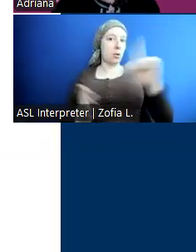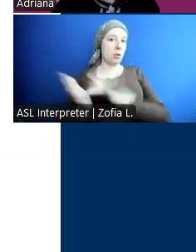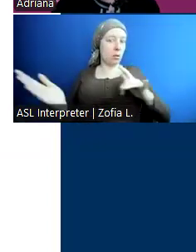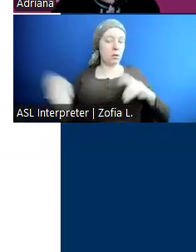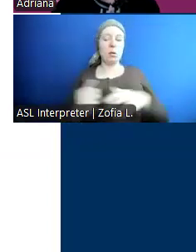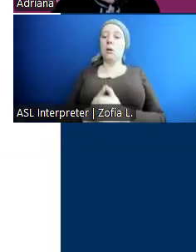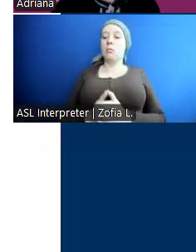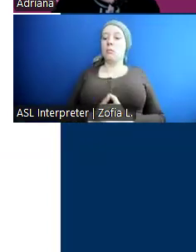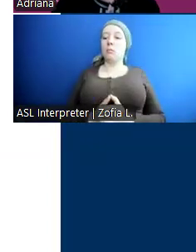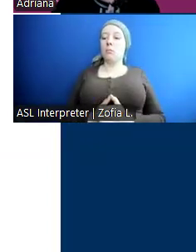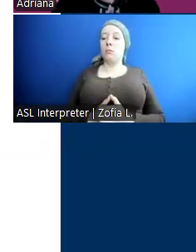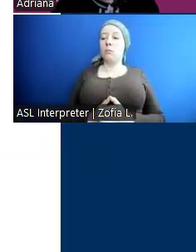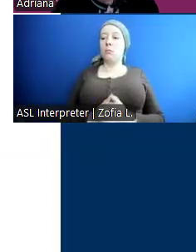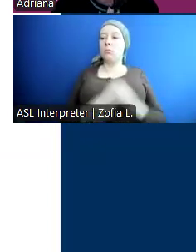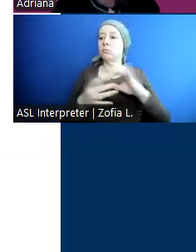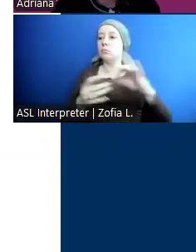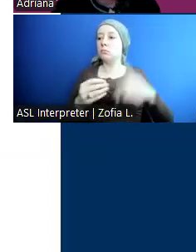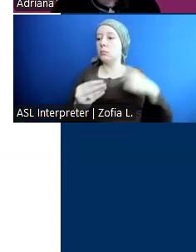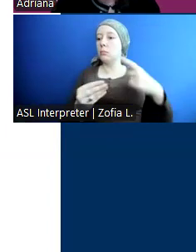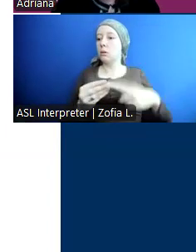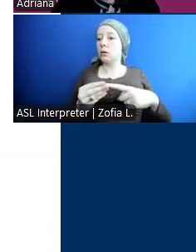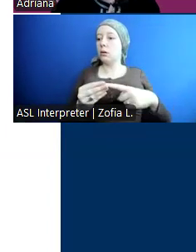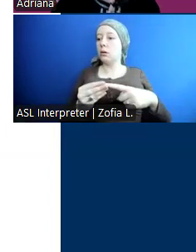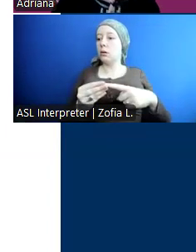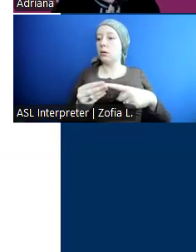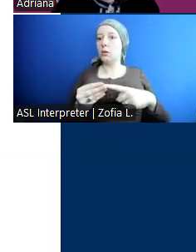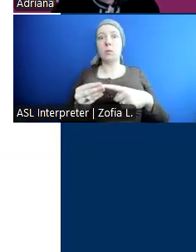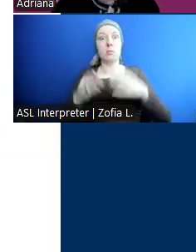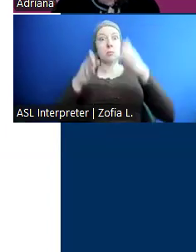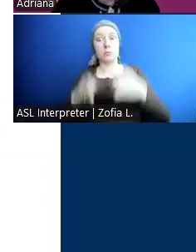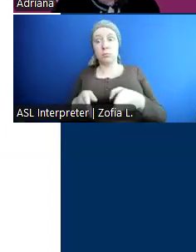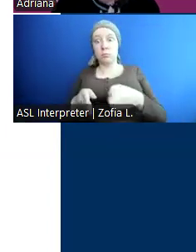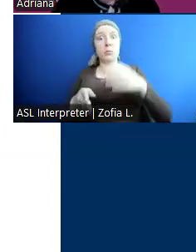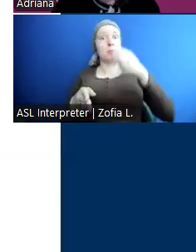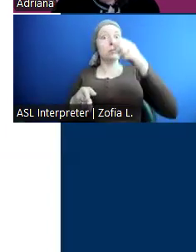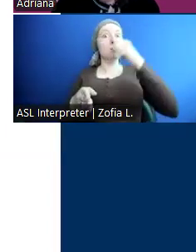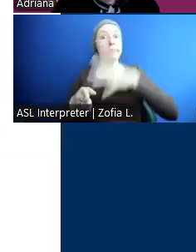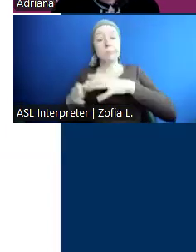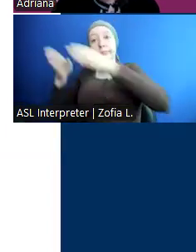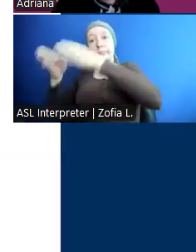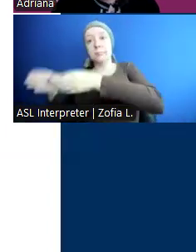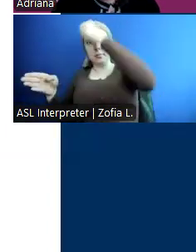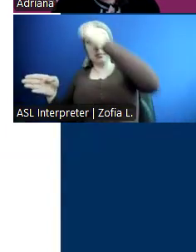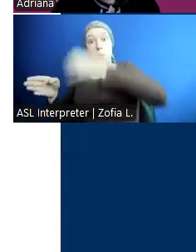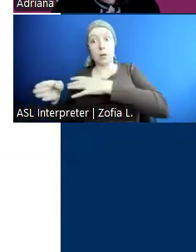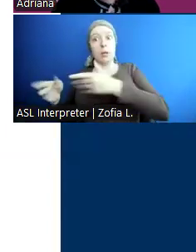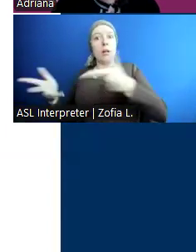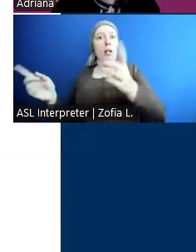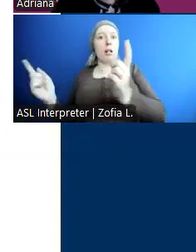about having contact with the opposite sex, identifying as part of the